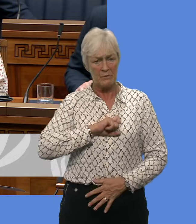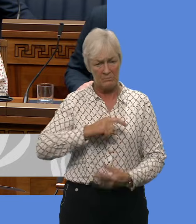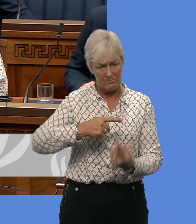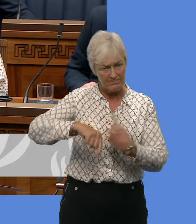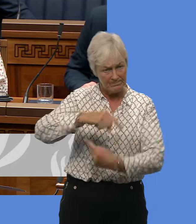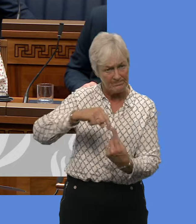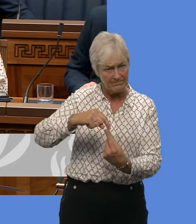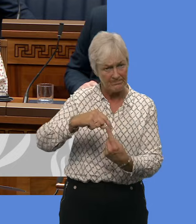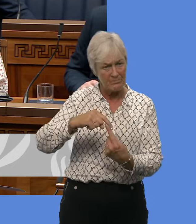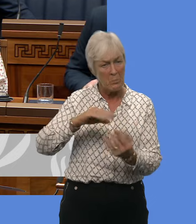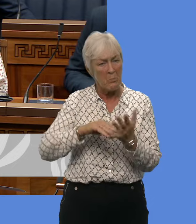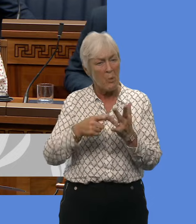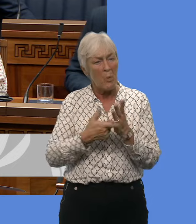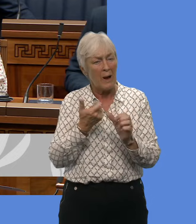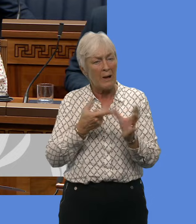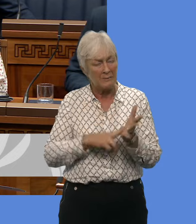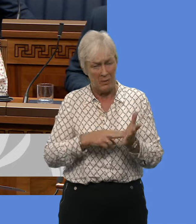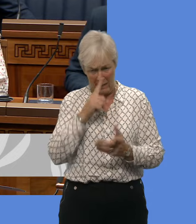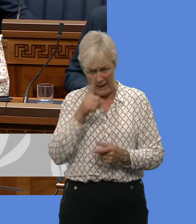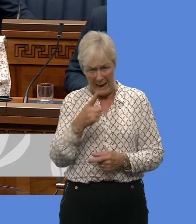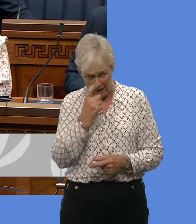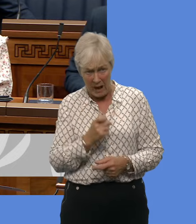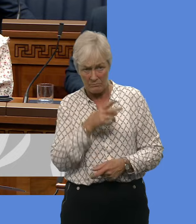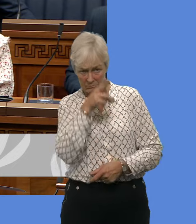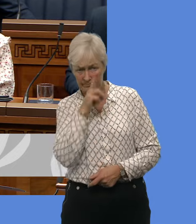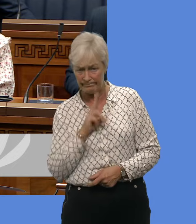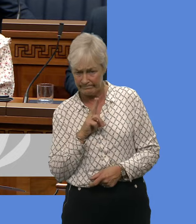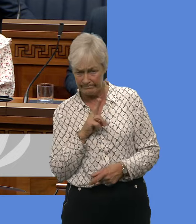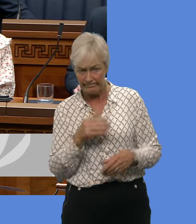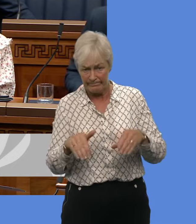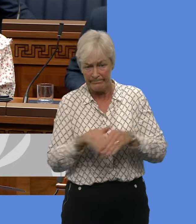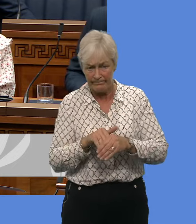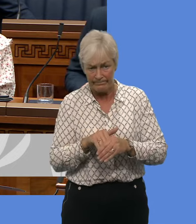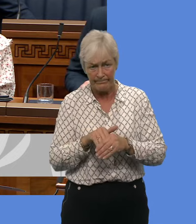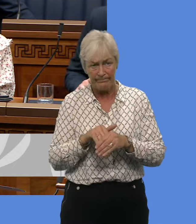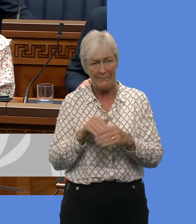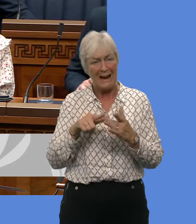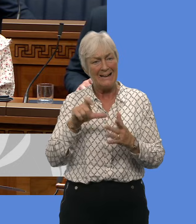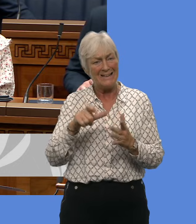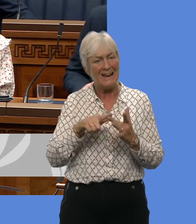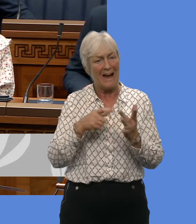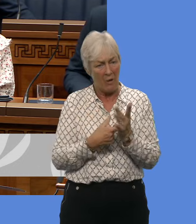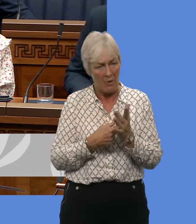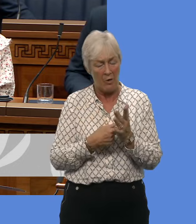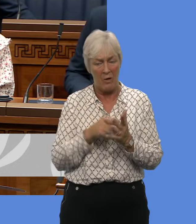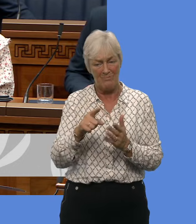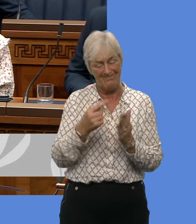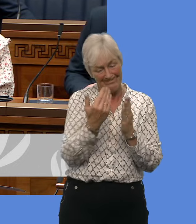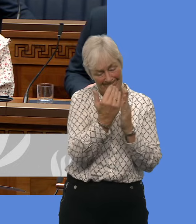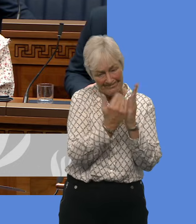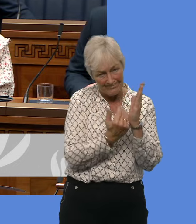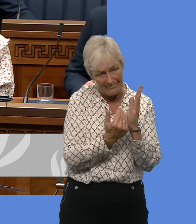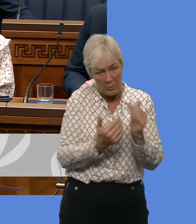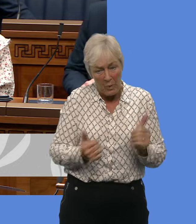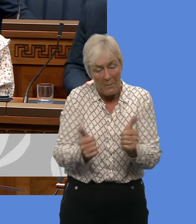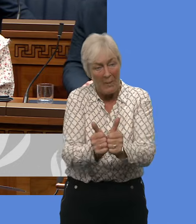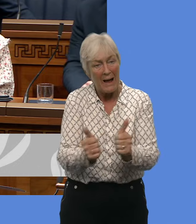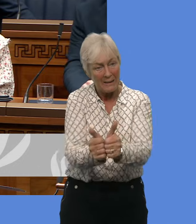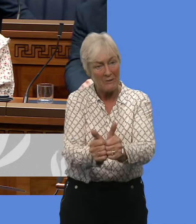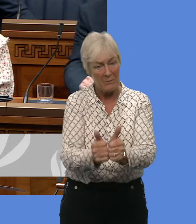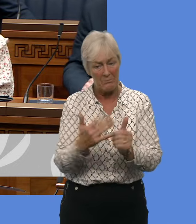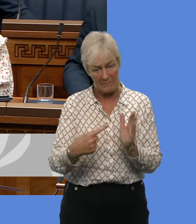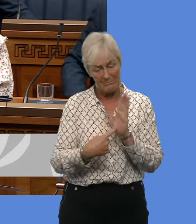think he is a very honourable man who will do his best in terms of the ICRIR. There are issues about the Article 2 compliance, as